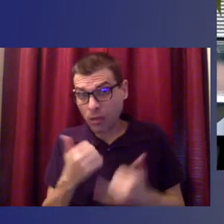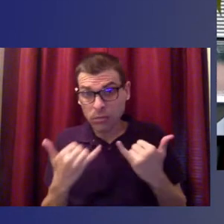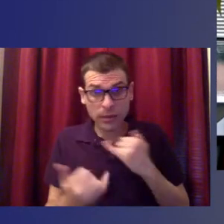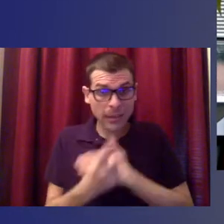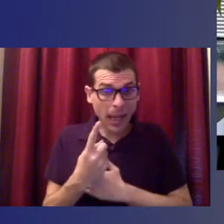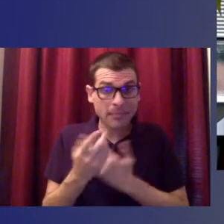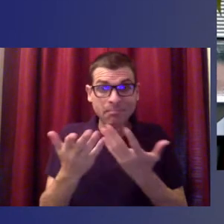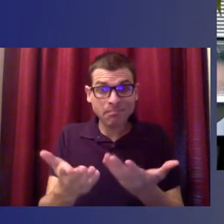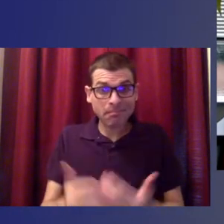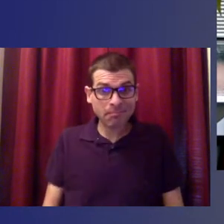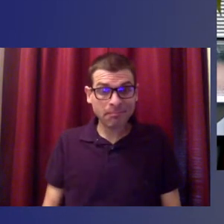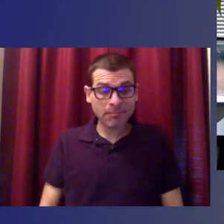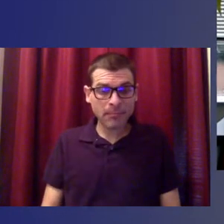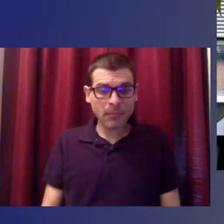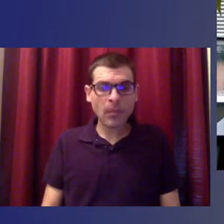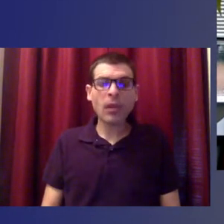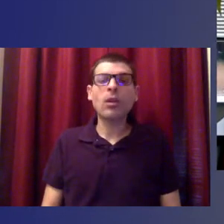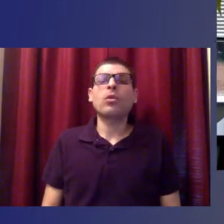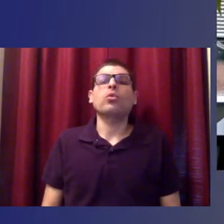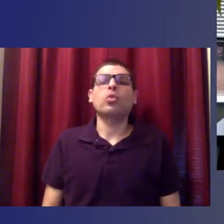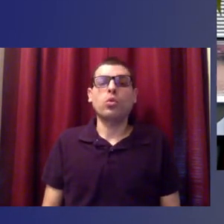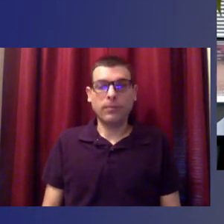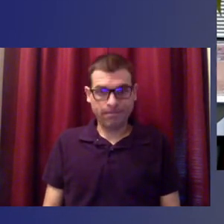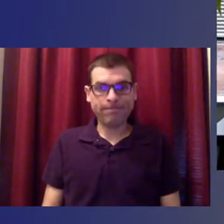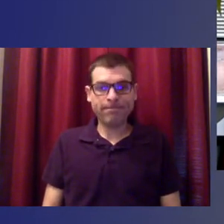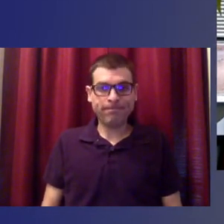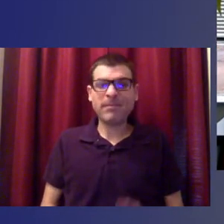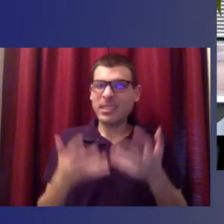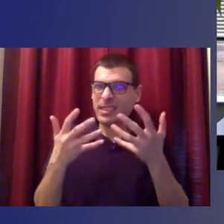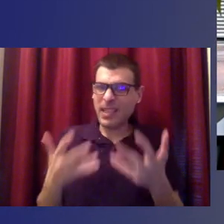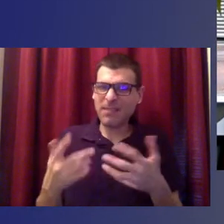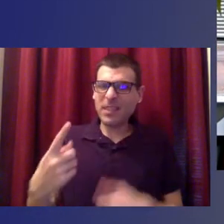Yeah, there's a lot in that question.